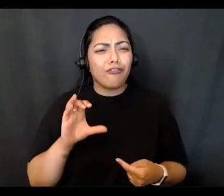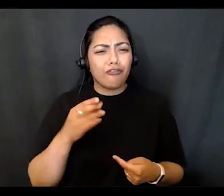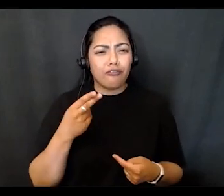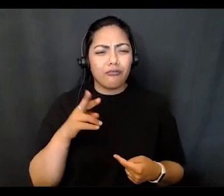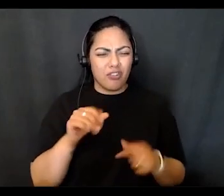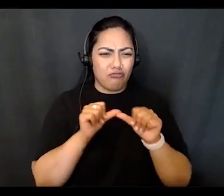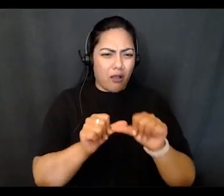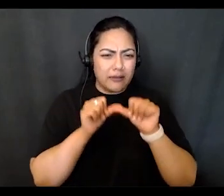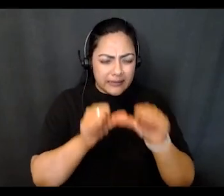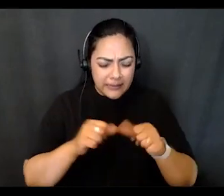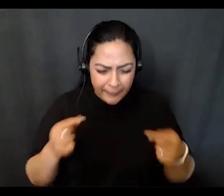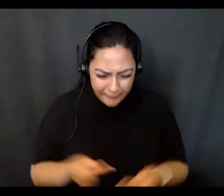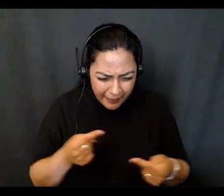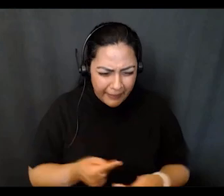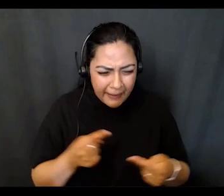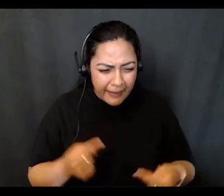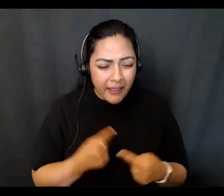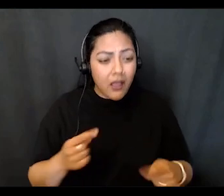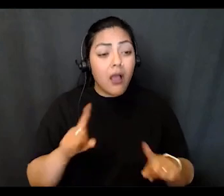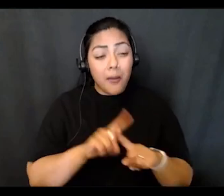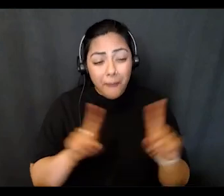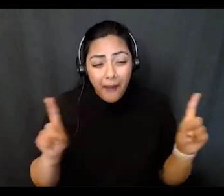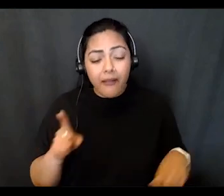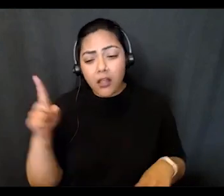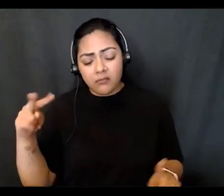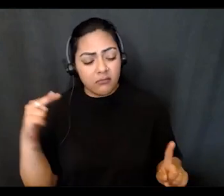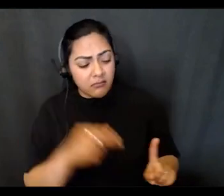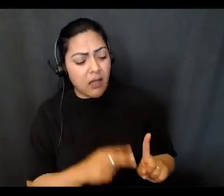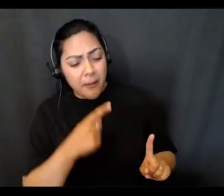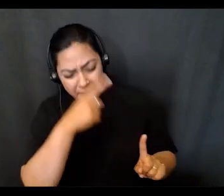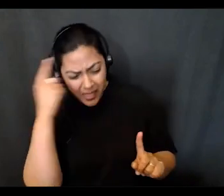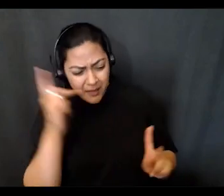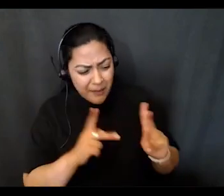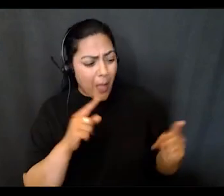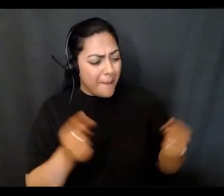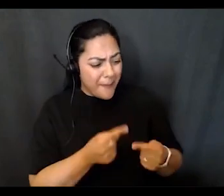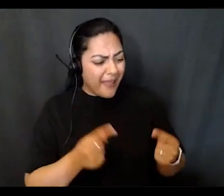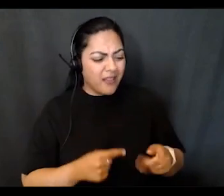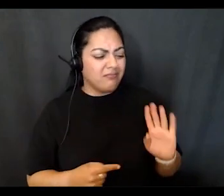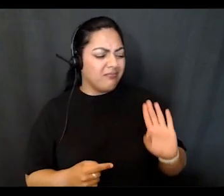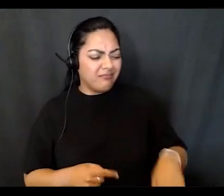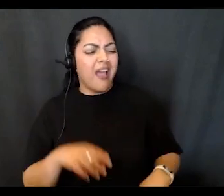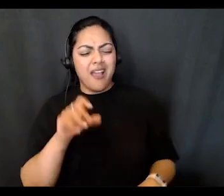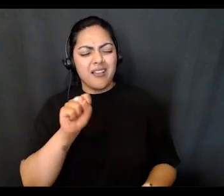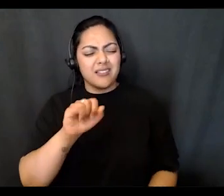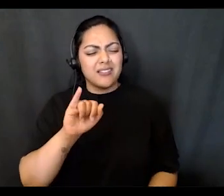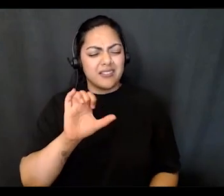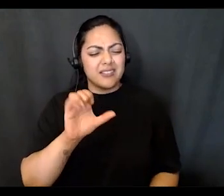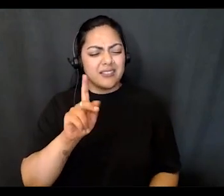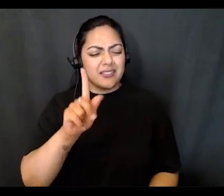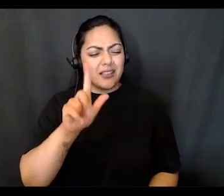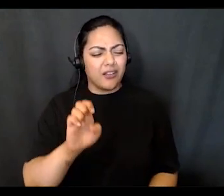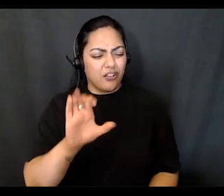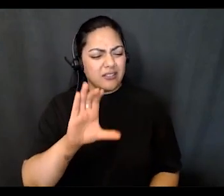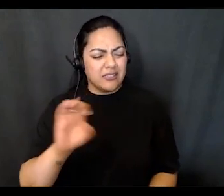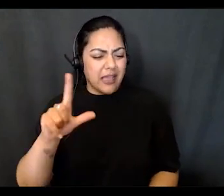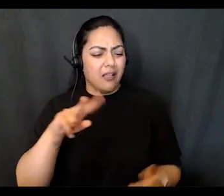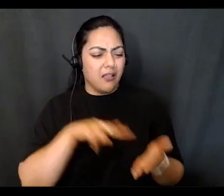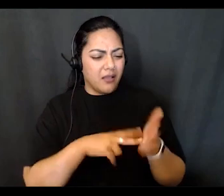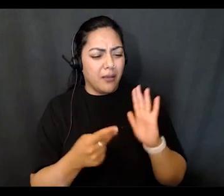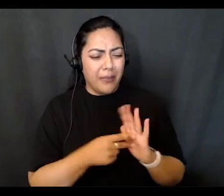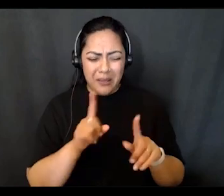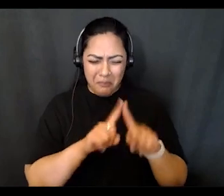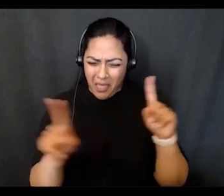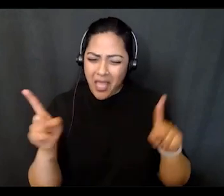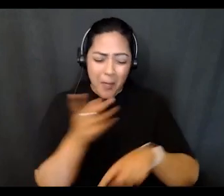pain, but you're so overdetermined as a Black person in pain that it has to be sickle cell, even though none of the other metrics will